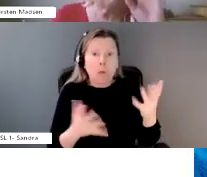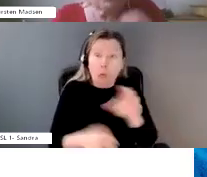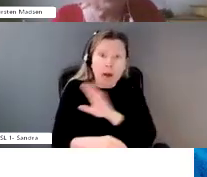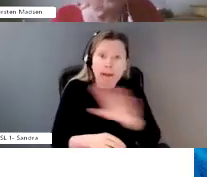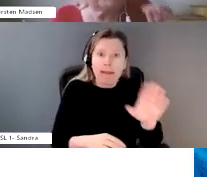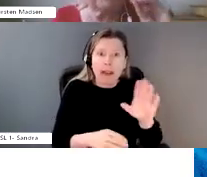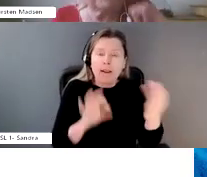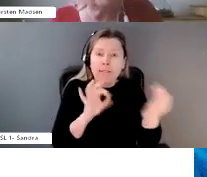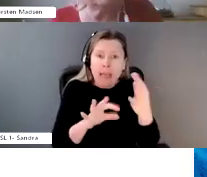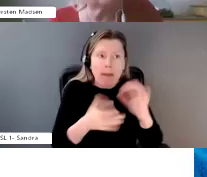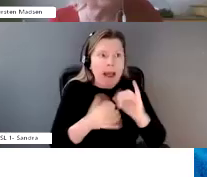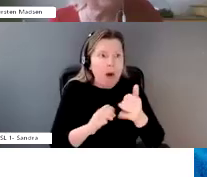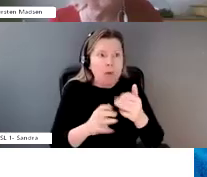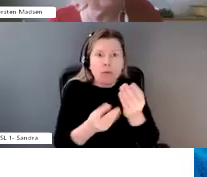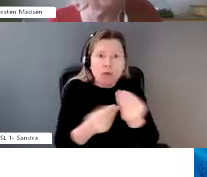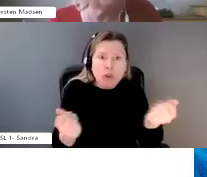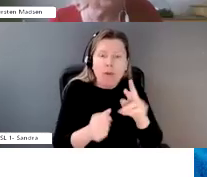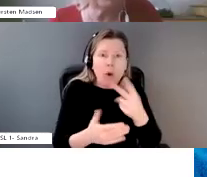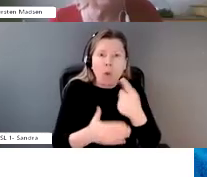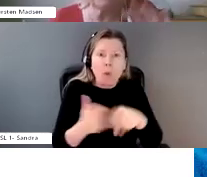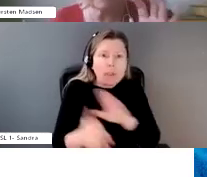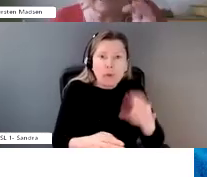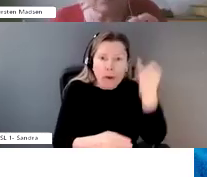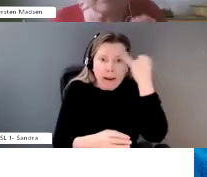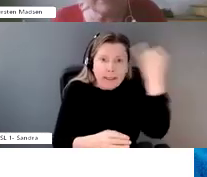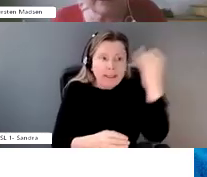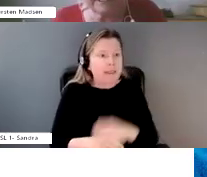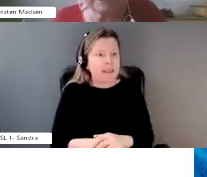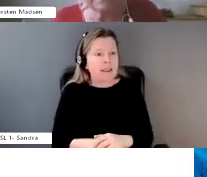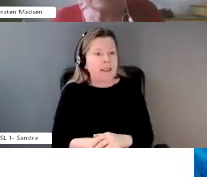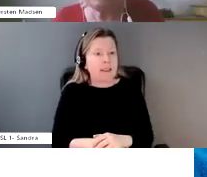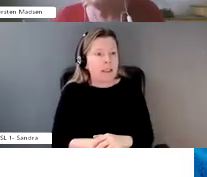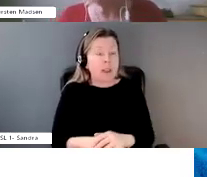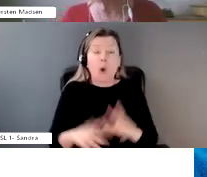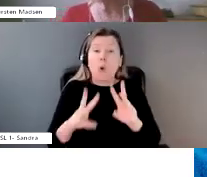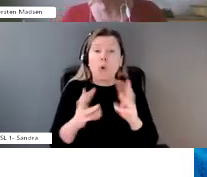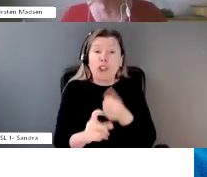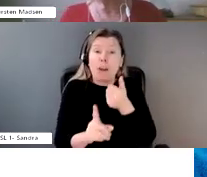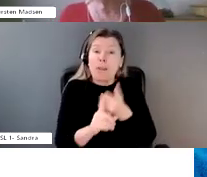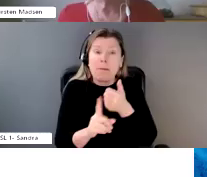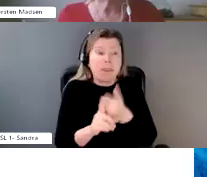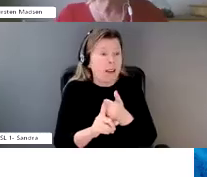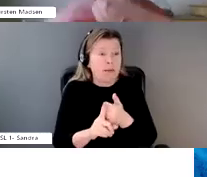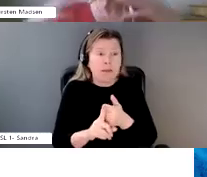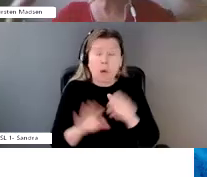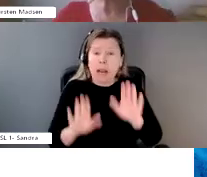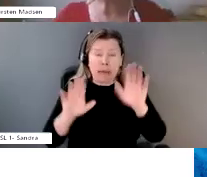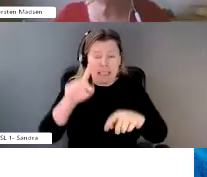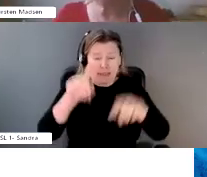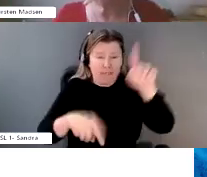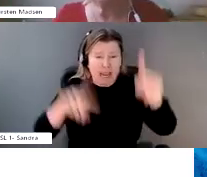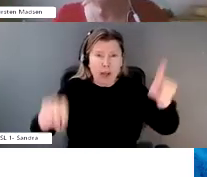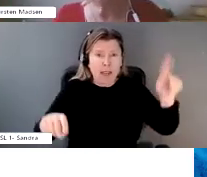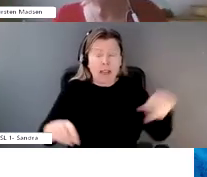The workshops themselves were identified as working because they were varied, because the